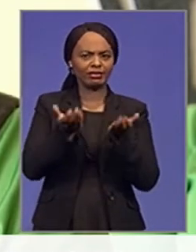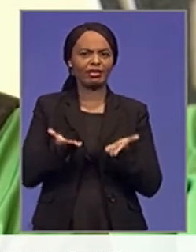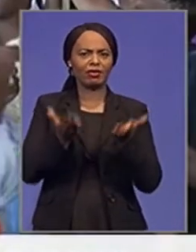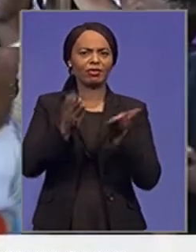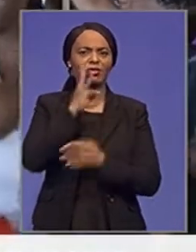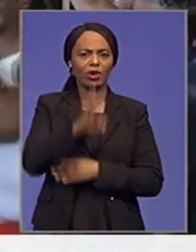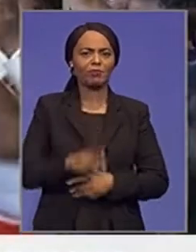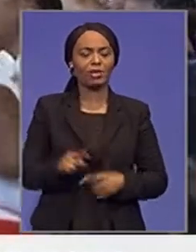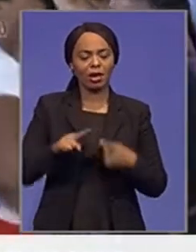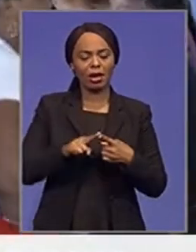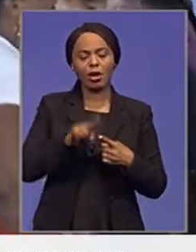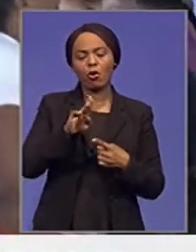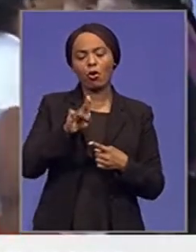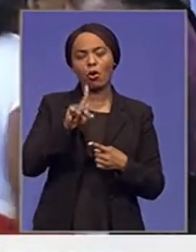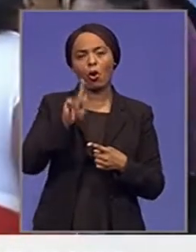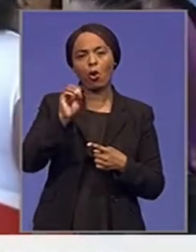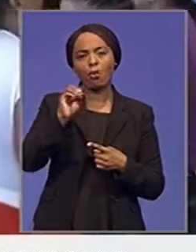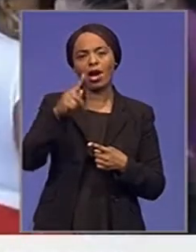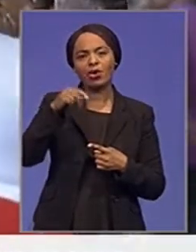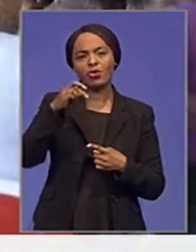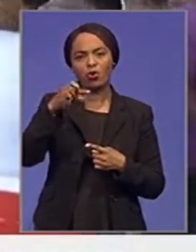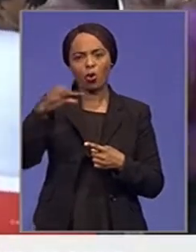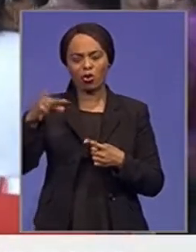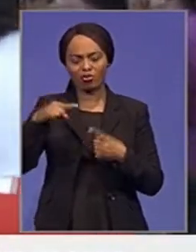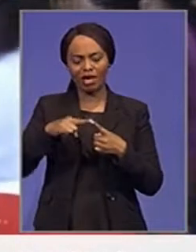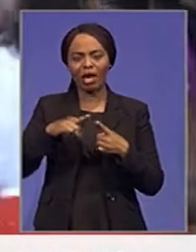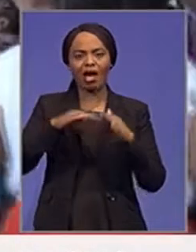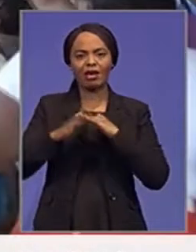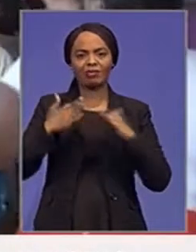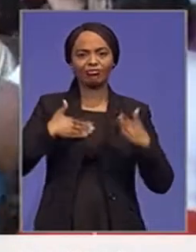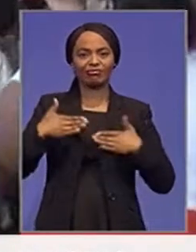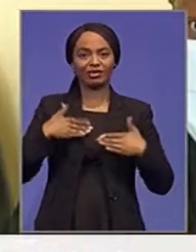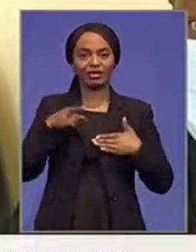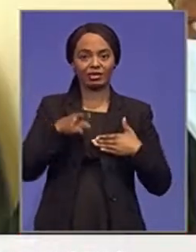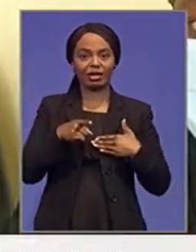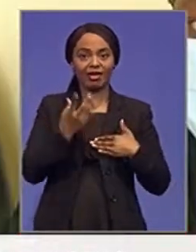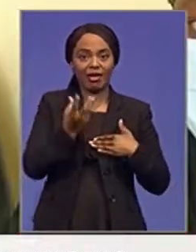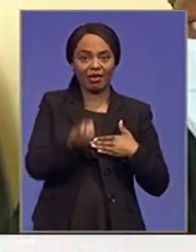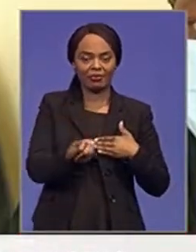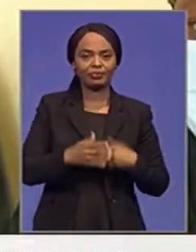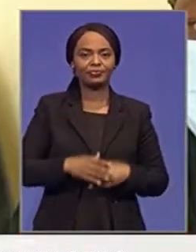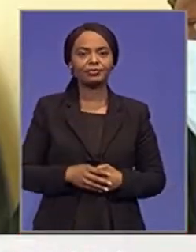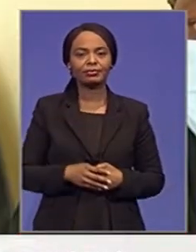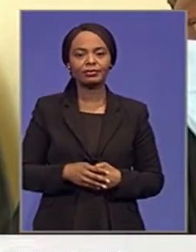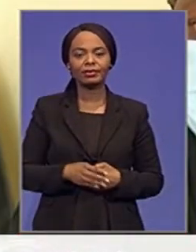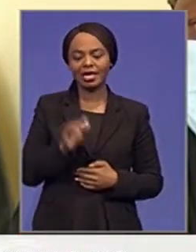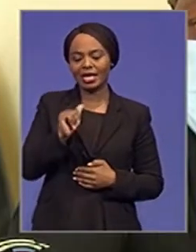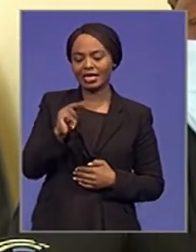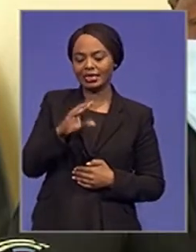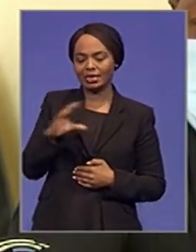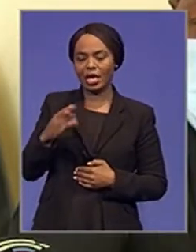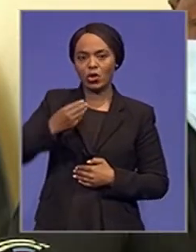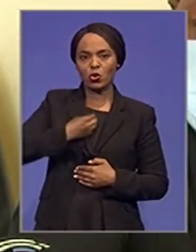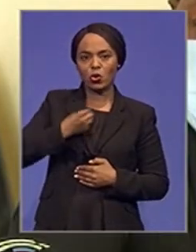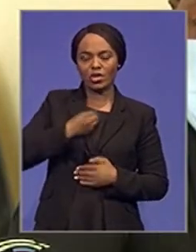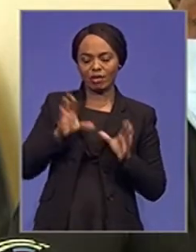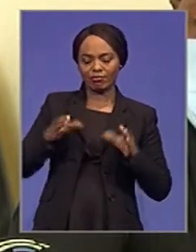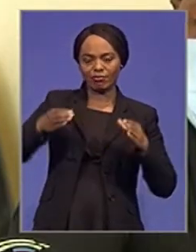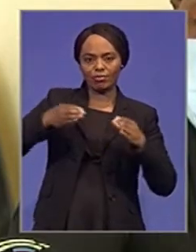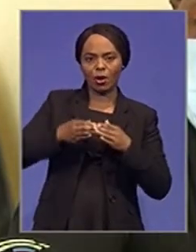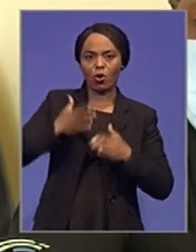e mengwe ya mebasepala e mehlano yeo e beilwego ka tlase ga taolo ya mmušo wa province. As the ANC Youth League, the only thing that we'd want to raise with